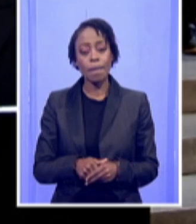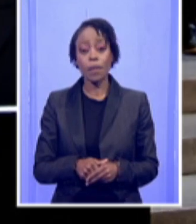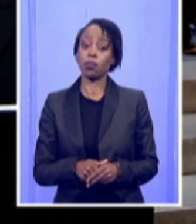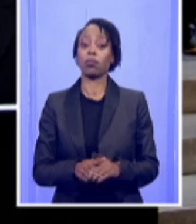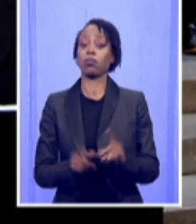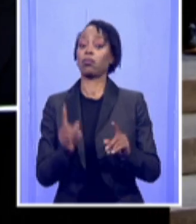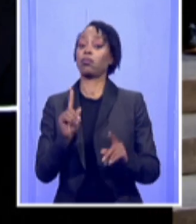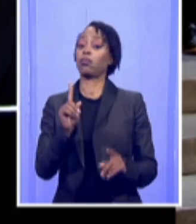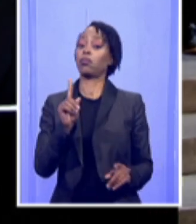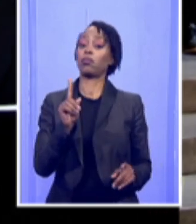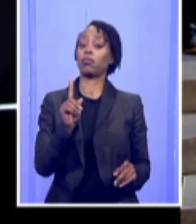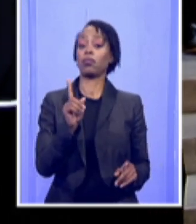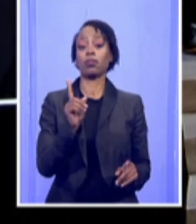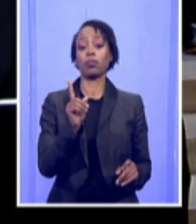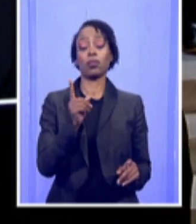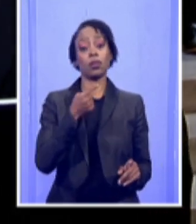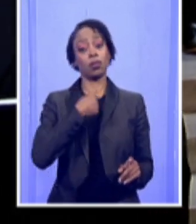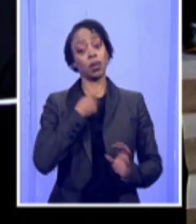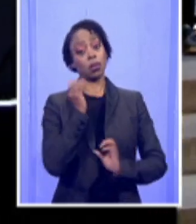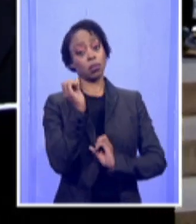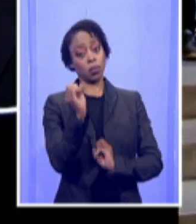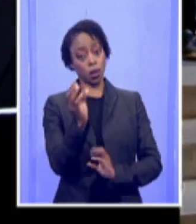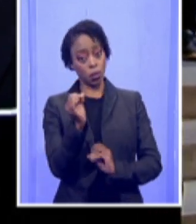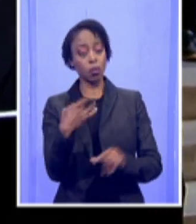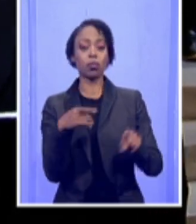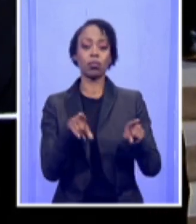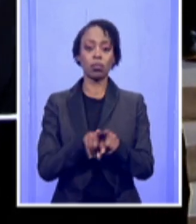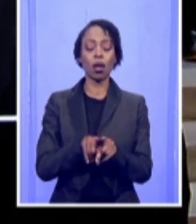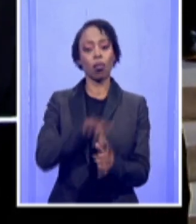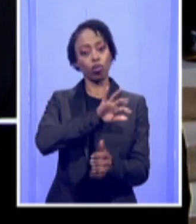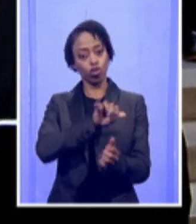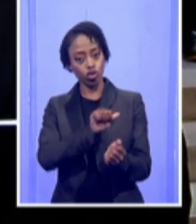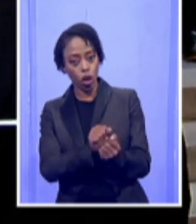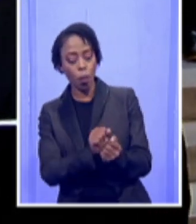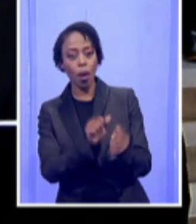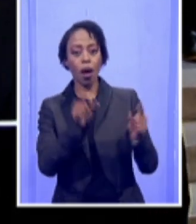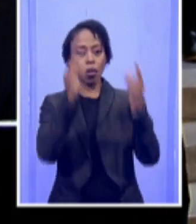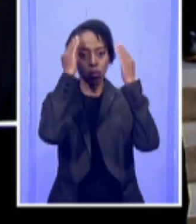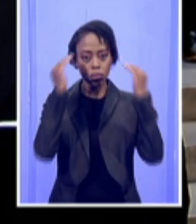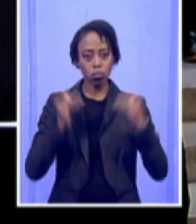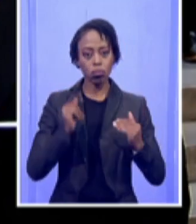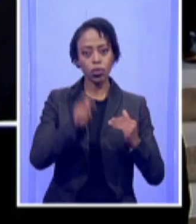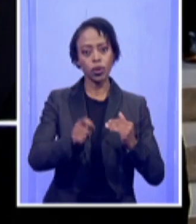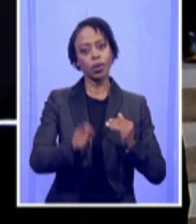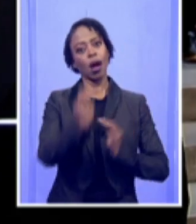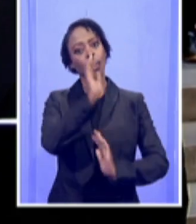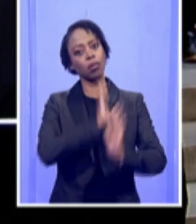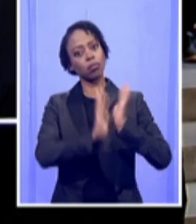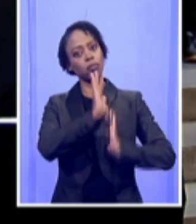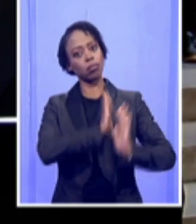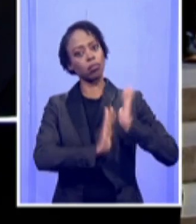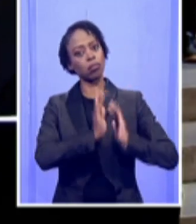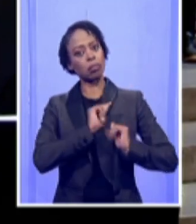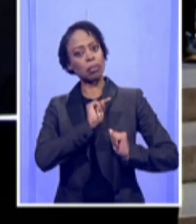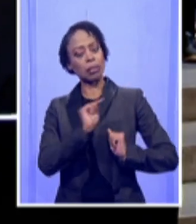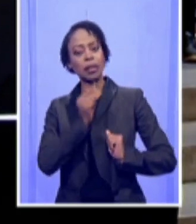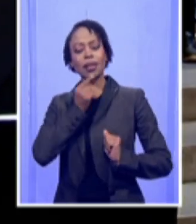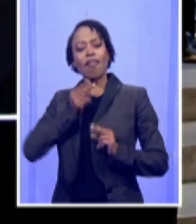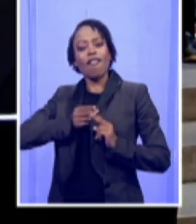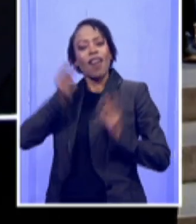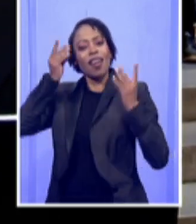No. In my testimony, I think also in terms of the summary the judge gave, he seems to have